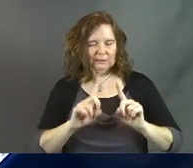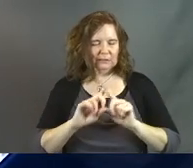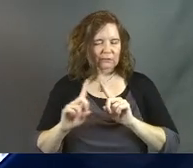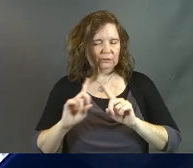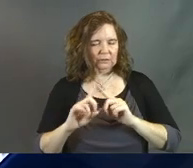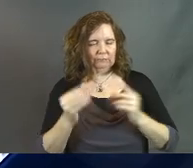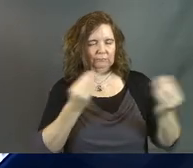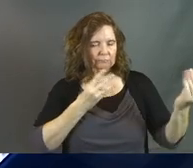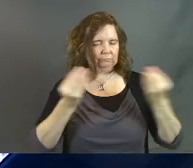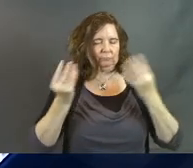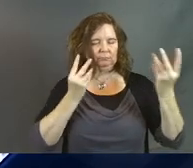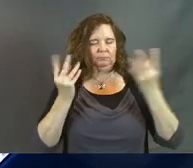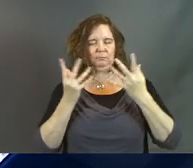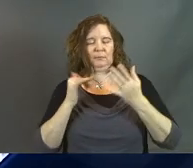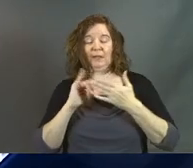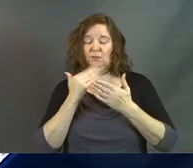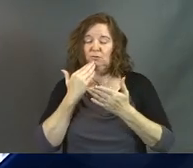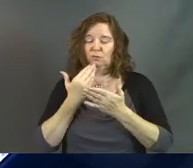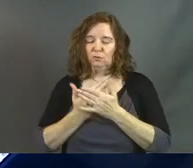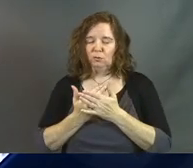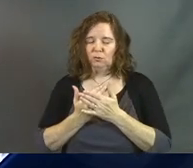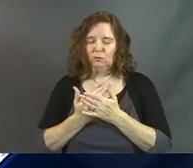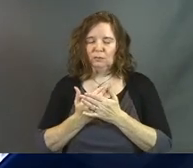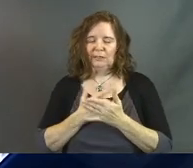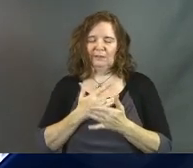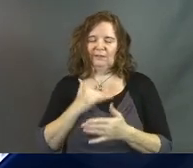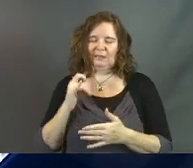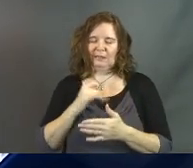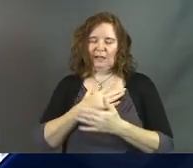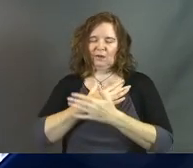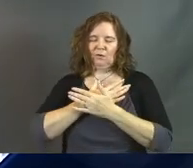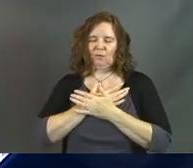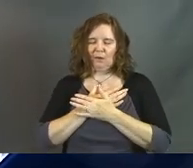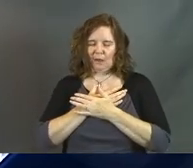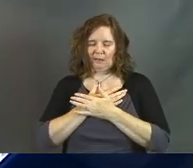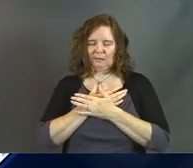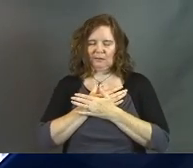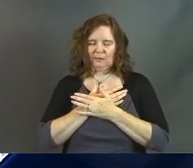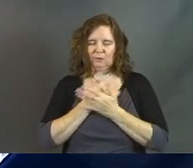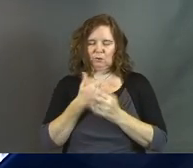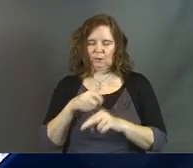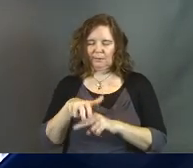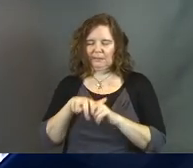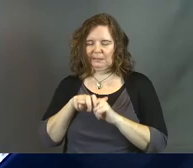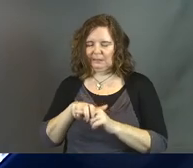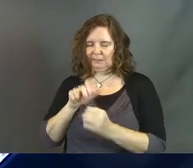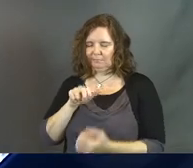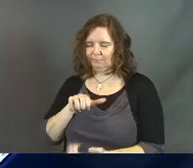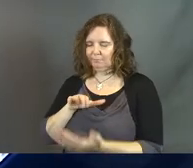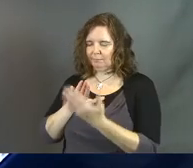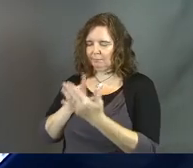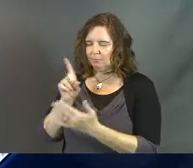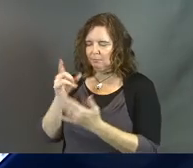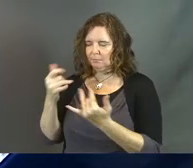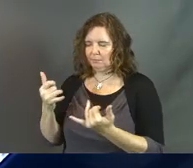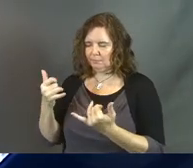into our lives. It is good. It feels like rest to just come and sit at the feet of Jesus right